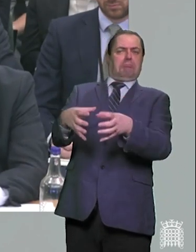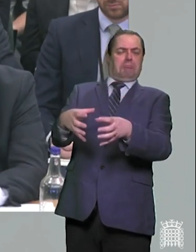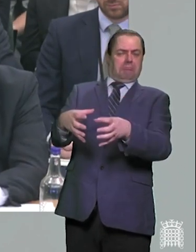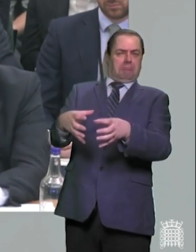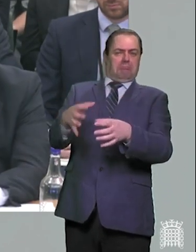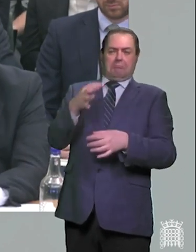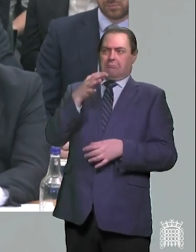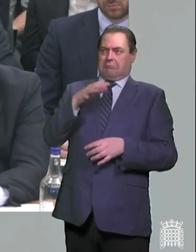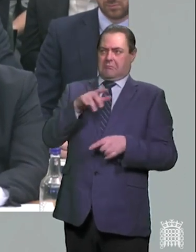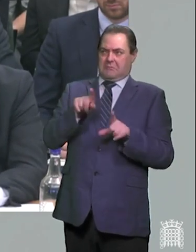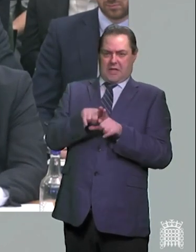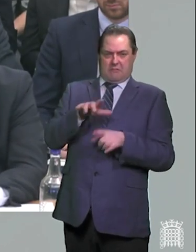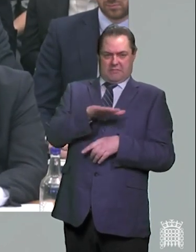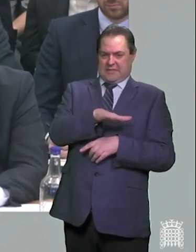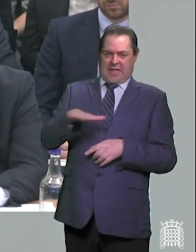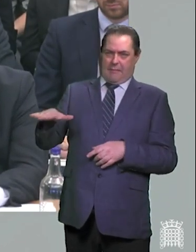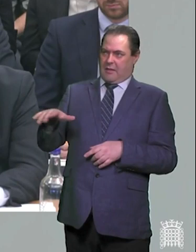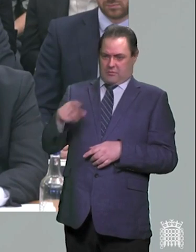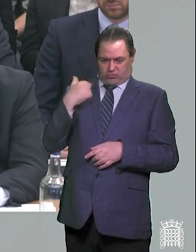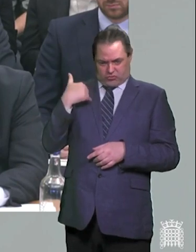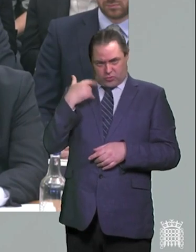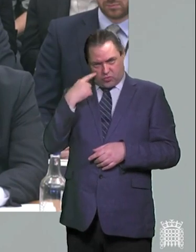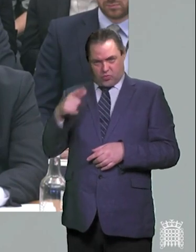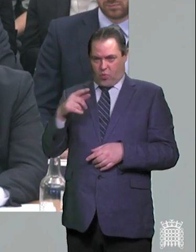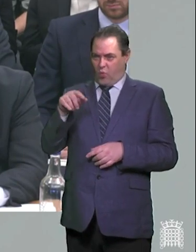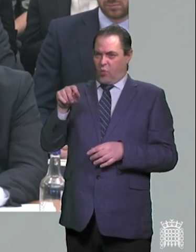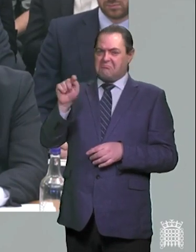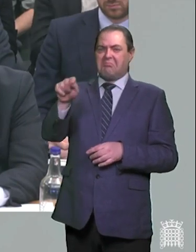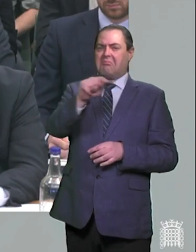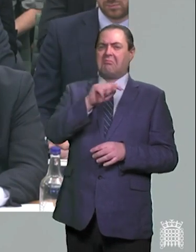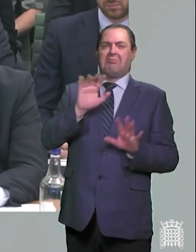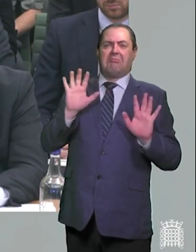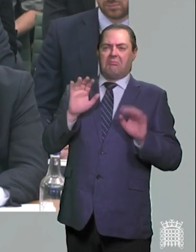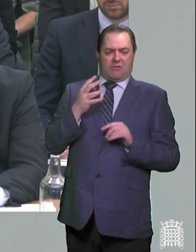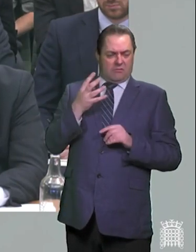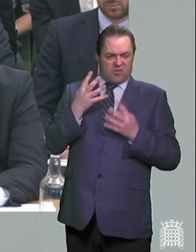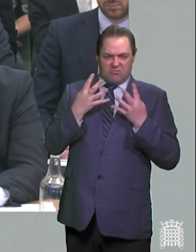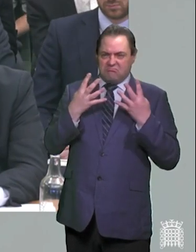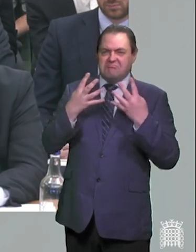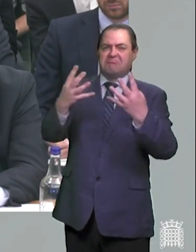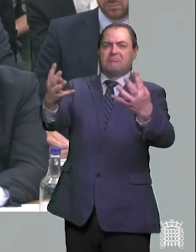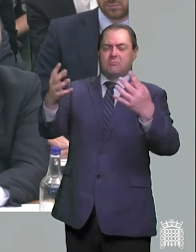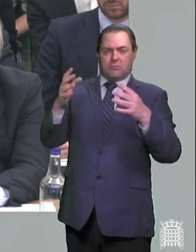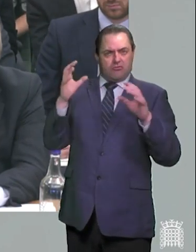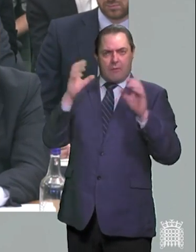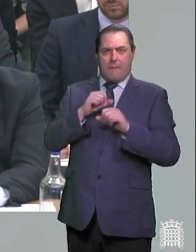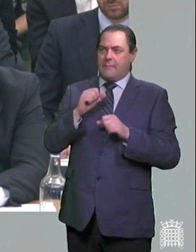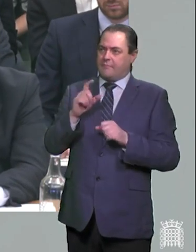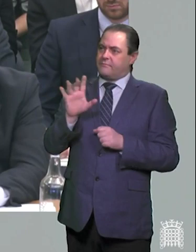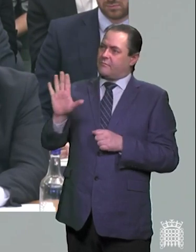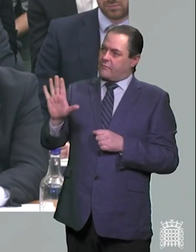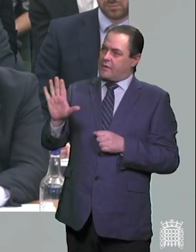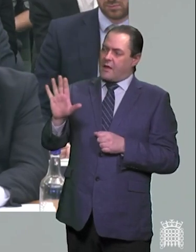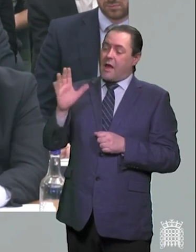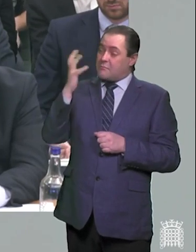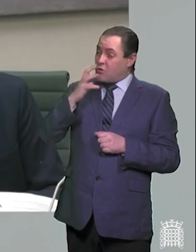that table, the same table that you've just been looking at. I don't remember people being 4 or 5 deep. I don't remember saying that. Well, but what I will say...